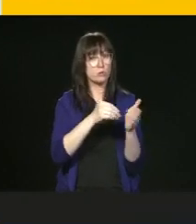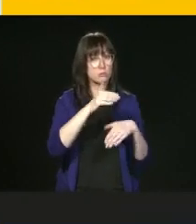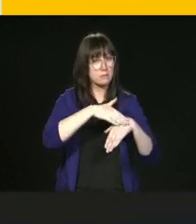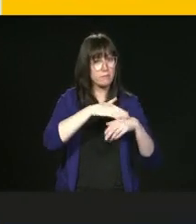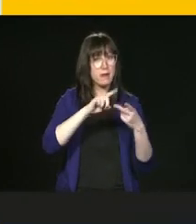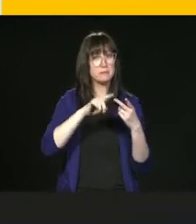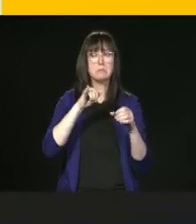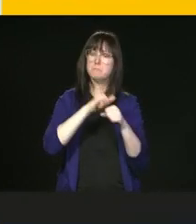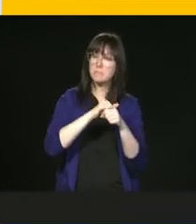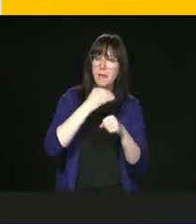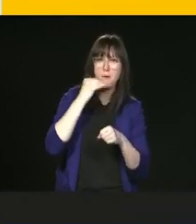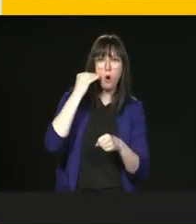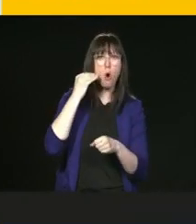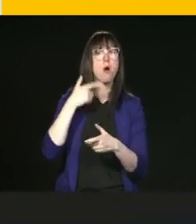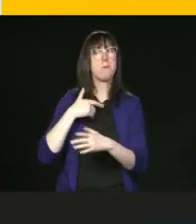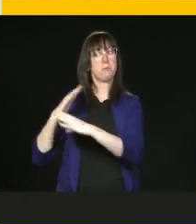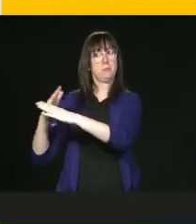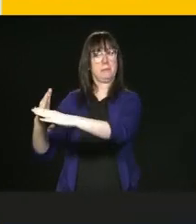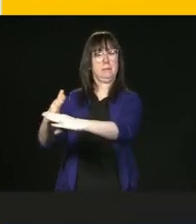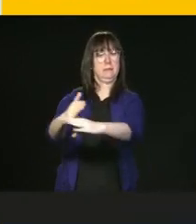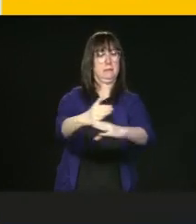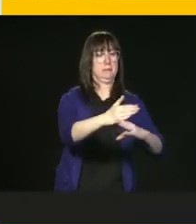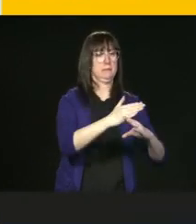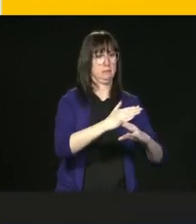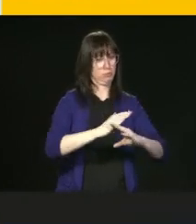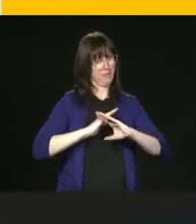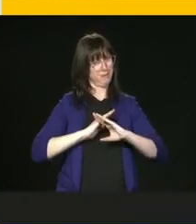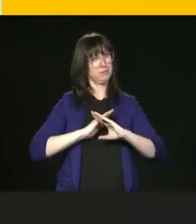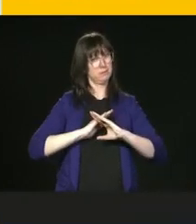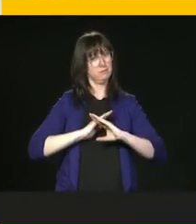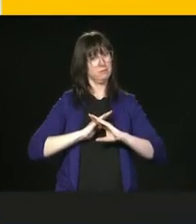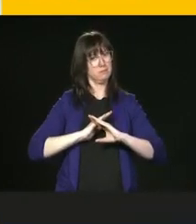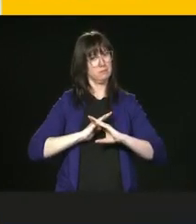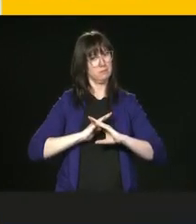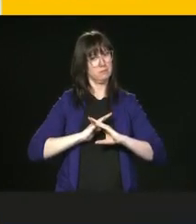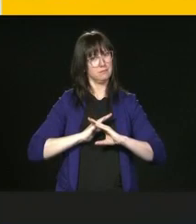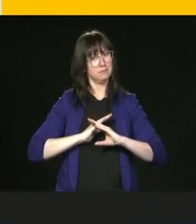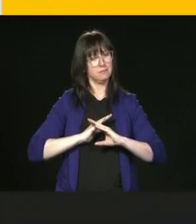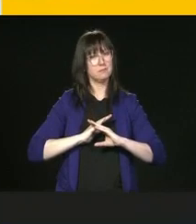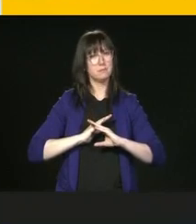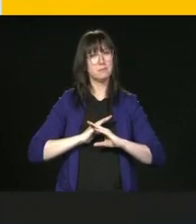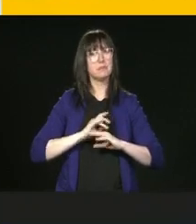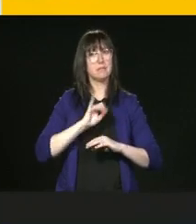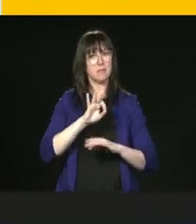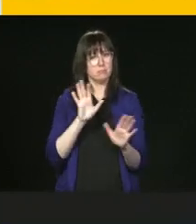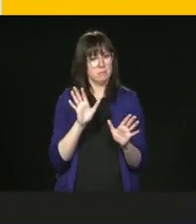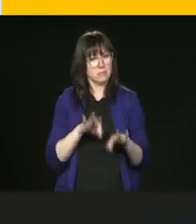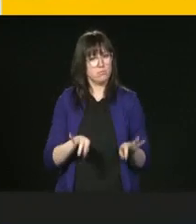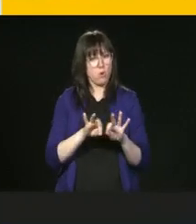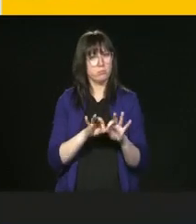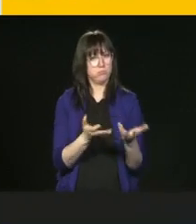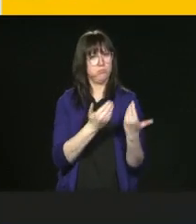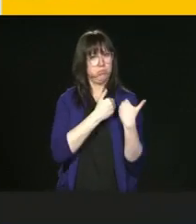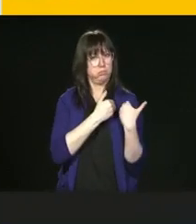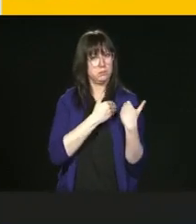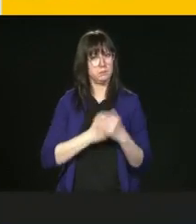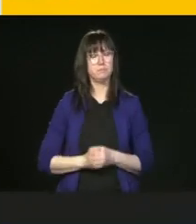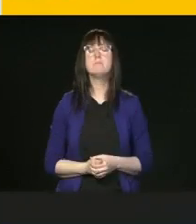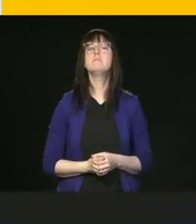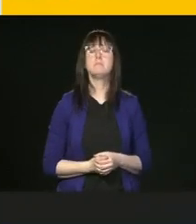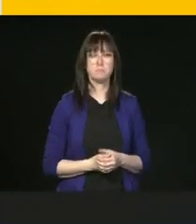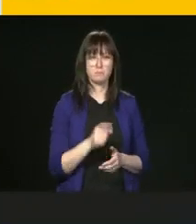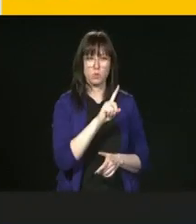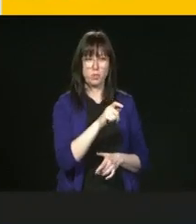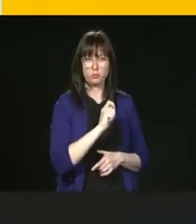to watch other people out there putting not just themselves at risk, but everyone who is staying home at risk as well. Merci beaucoup. On va